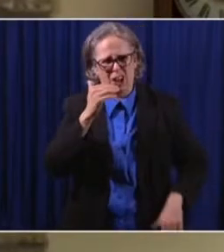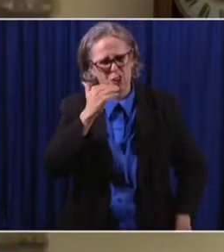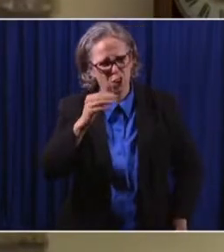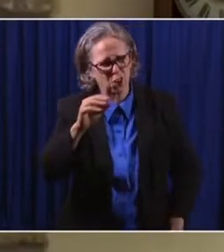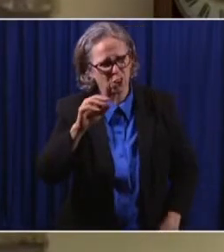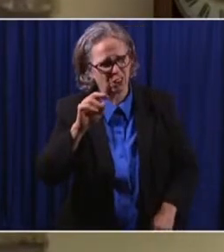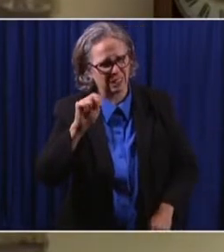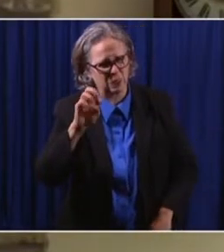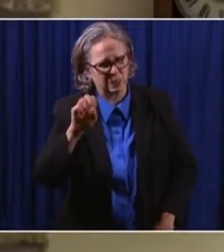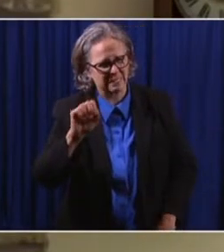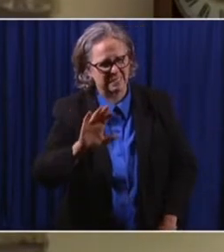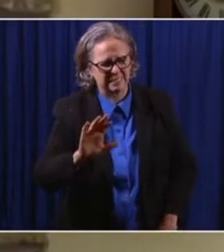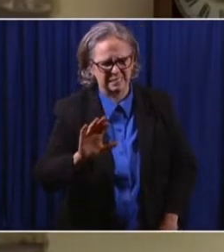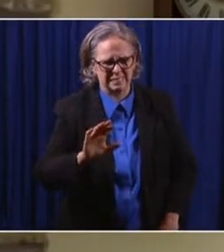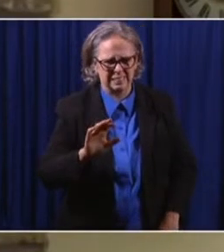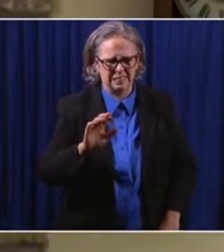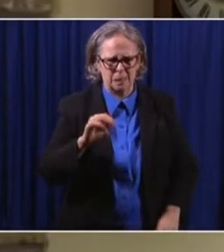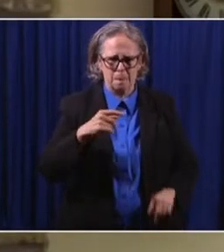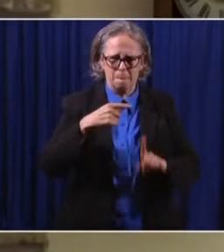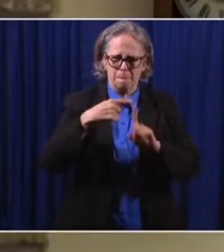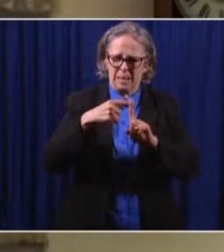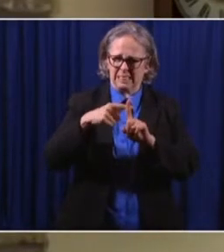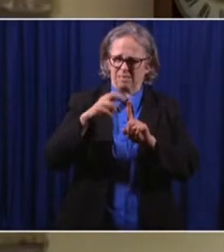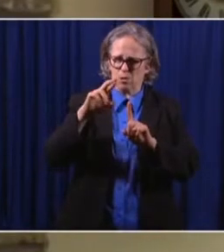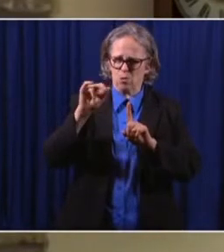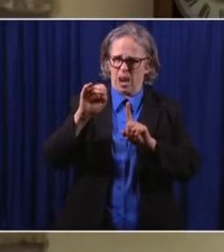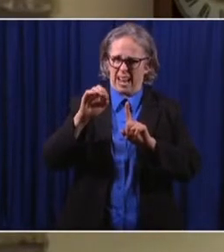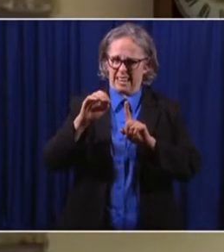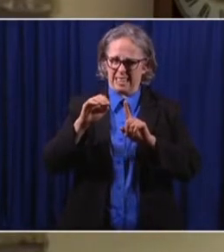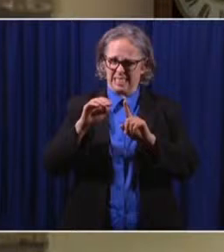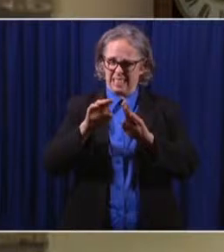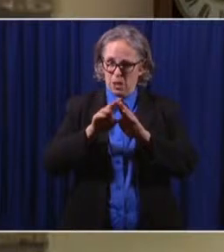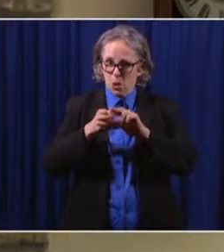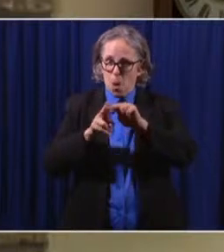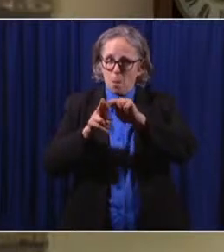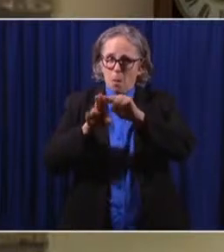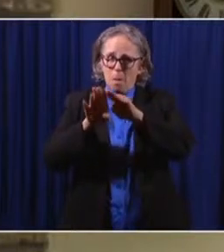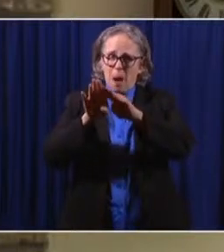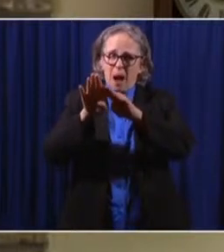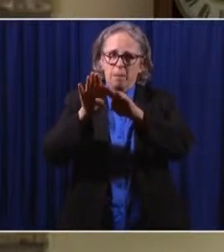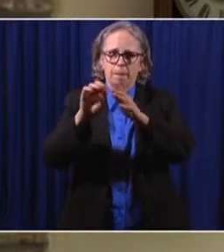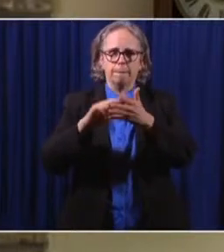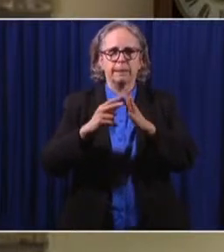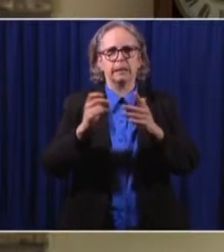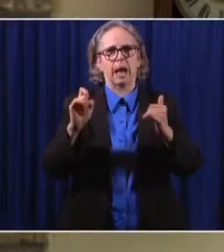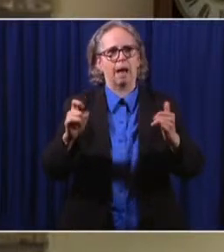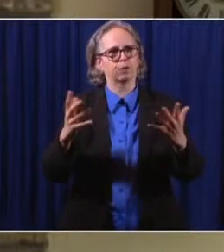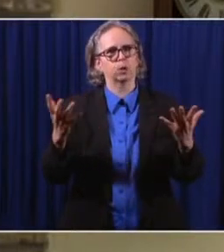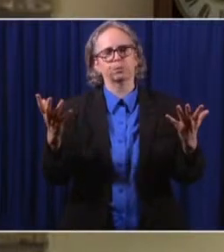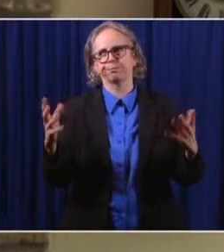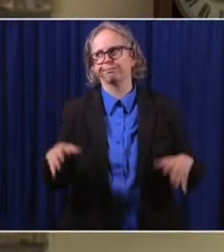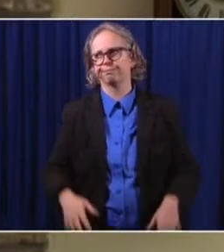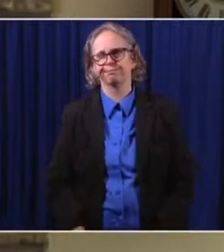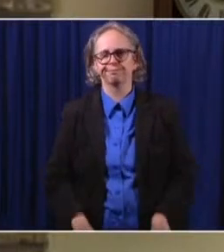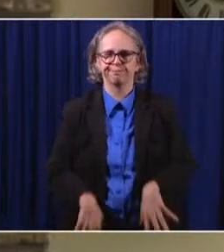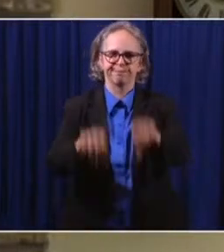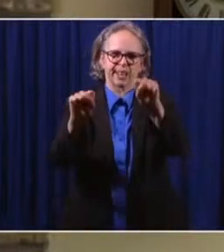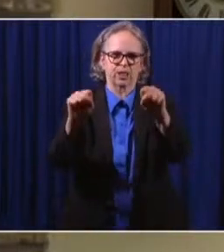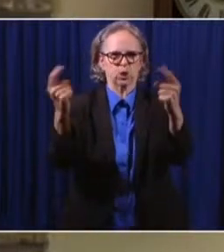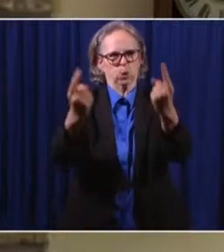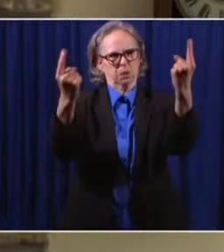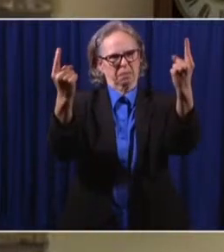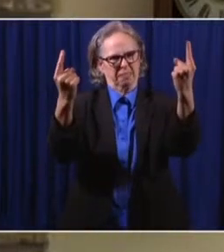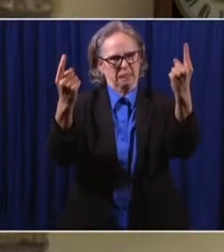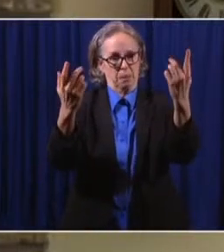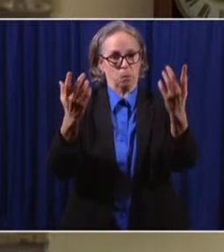that positivity number keeps going up, obviously something's going to have to be done. But the college presidents